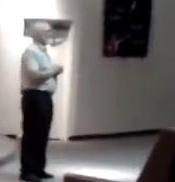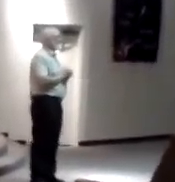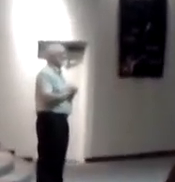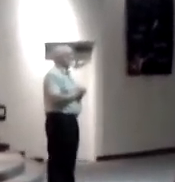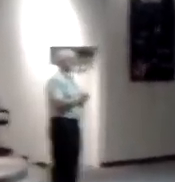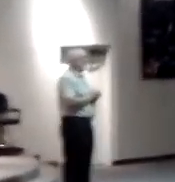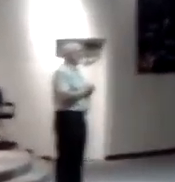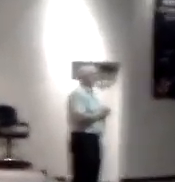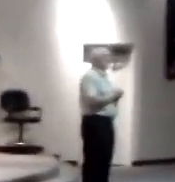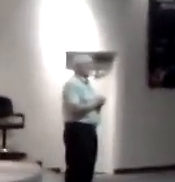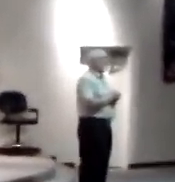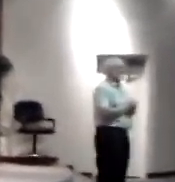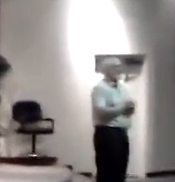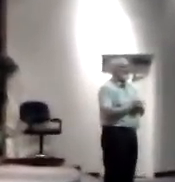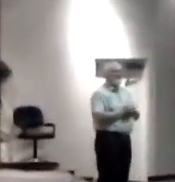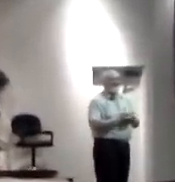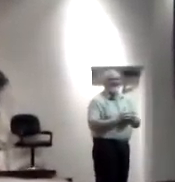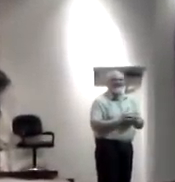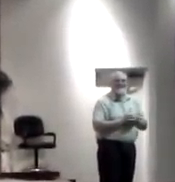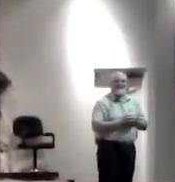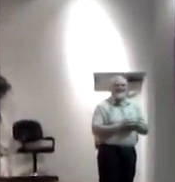Okay? V8.